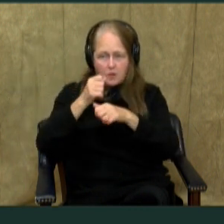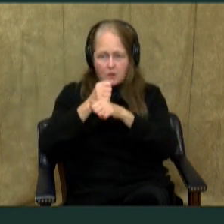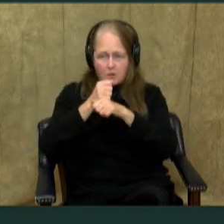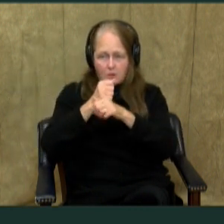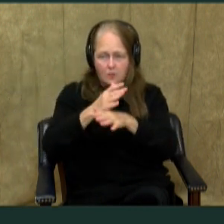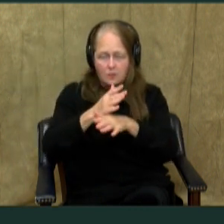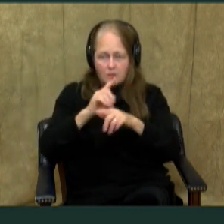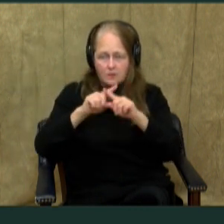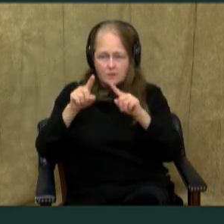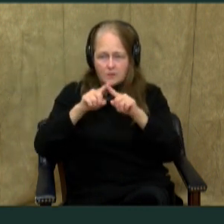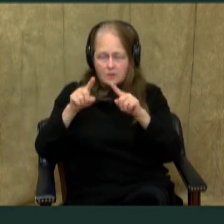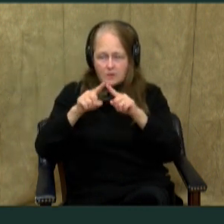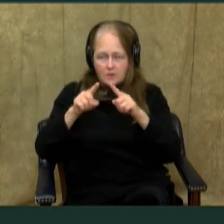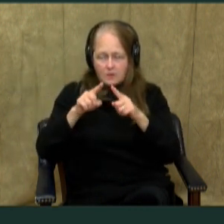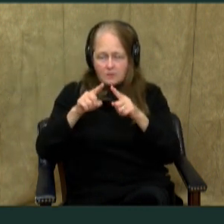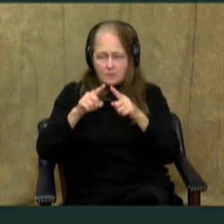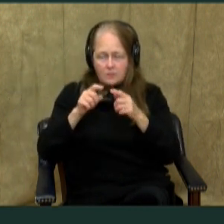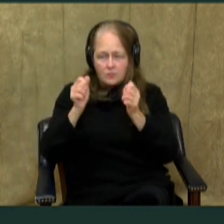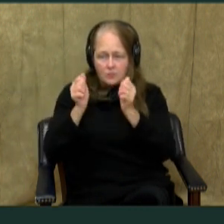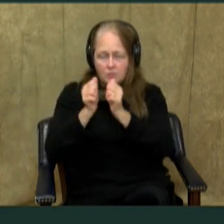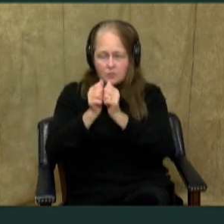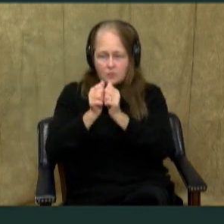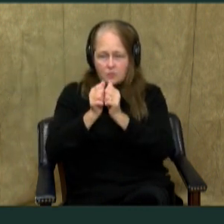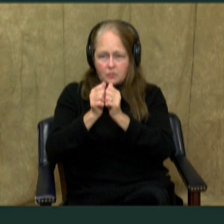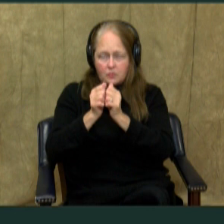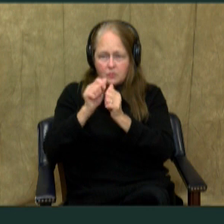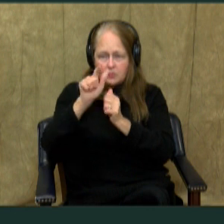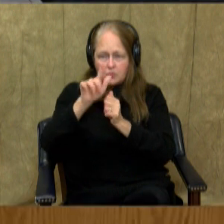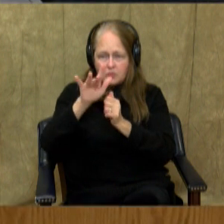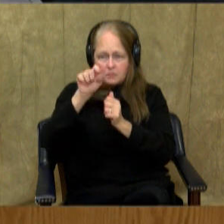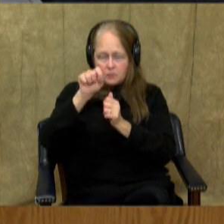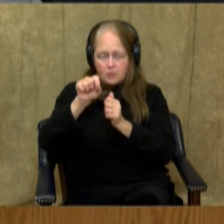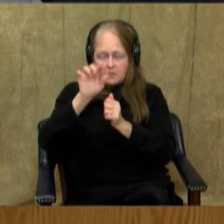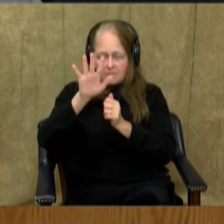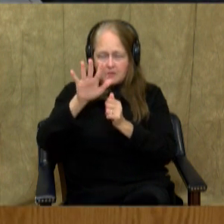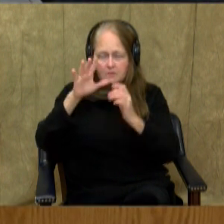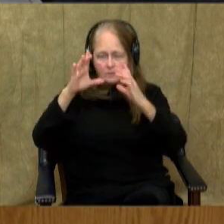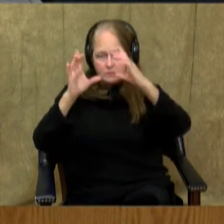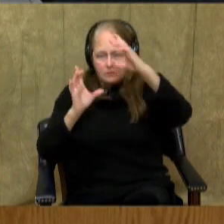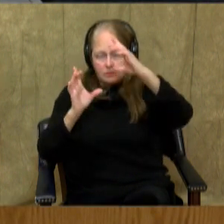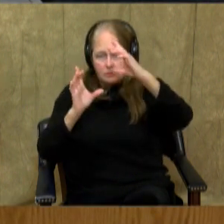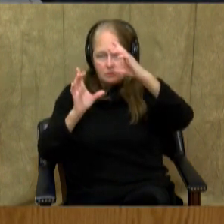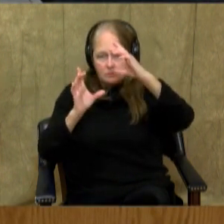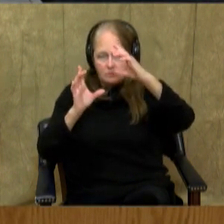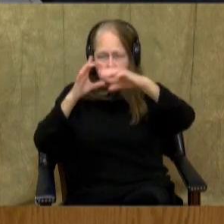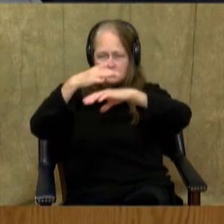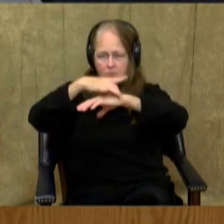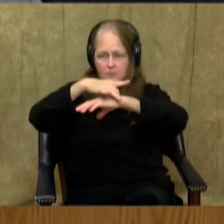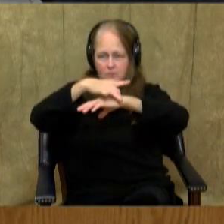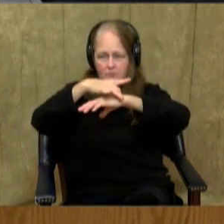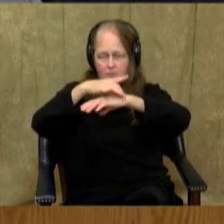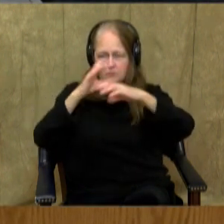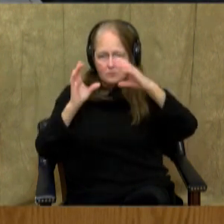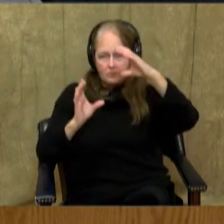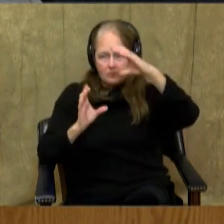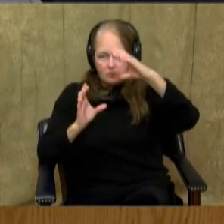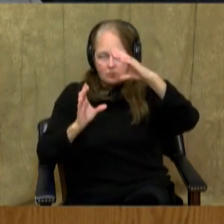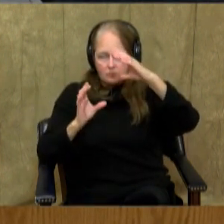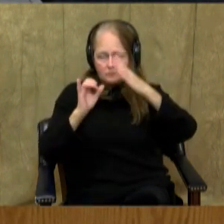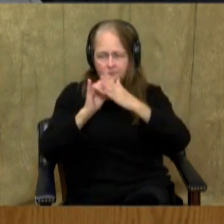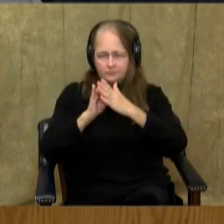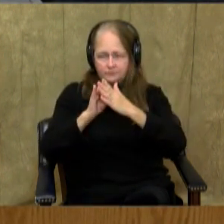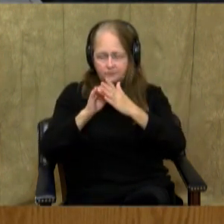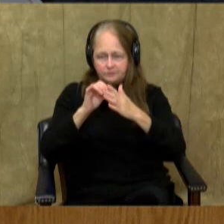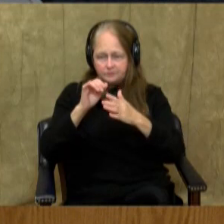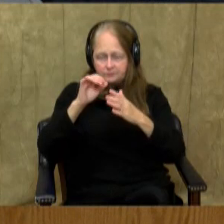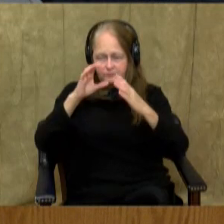to be different amounts of sunlight has to do with the 23.5-degree tilt of the Earth on its axis. It's